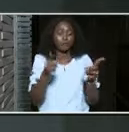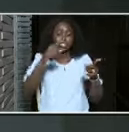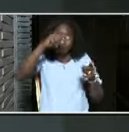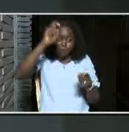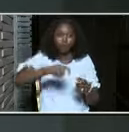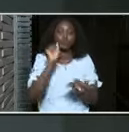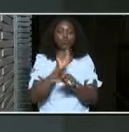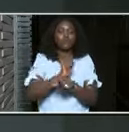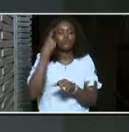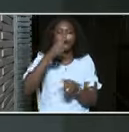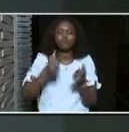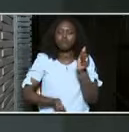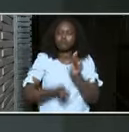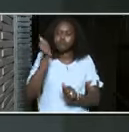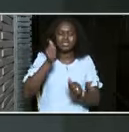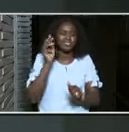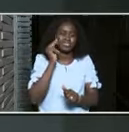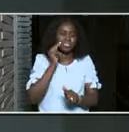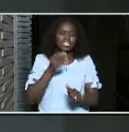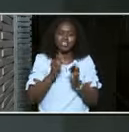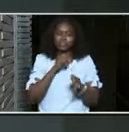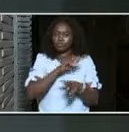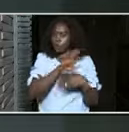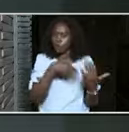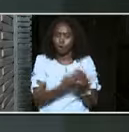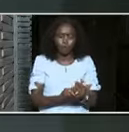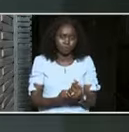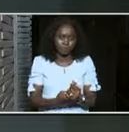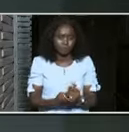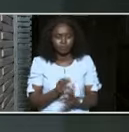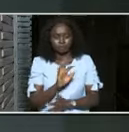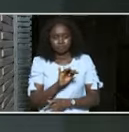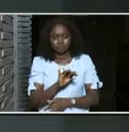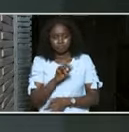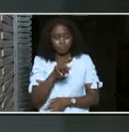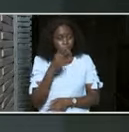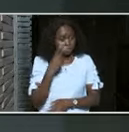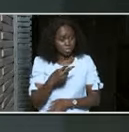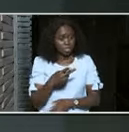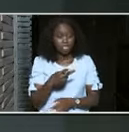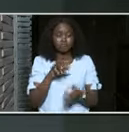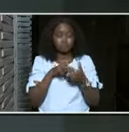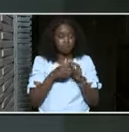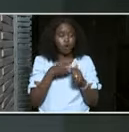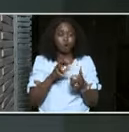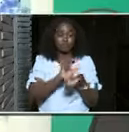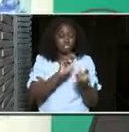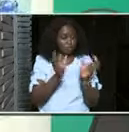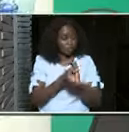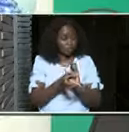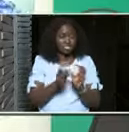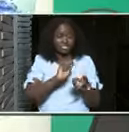most Nigerians, if not all the Nigerians. You see, the issue of restructuring, whatever that means, because it